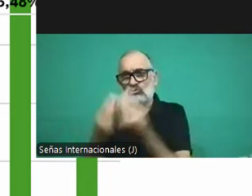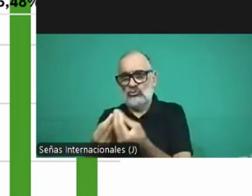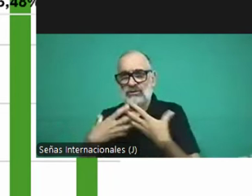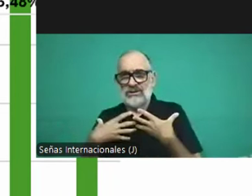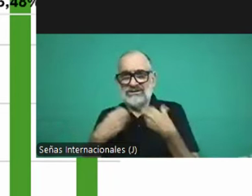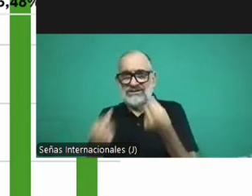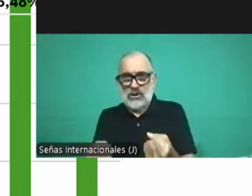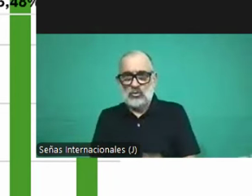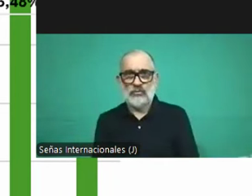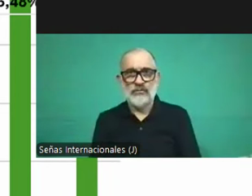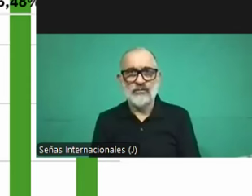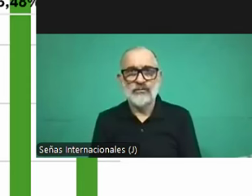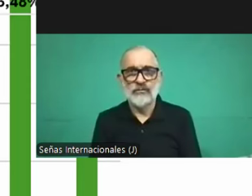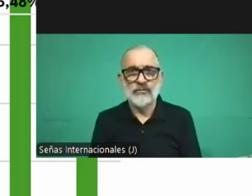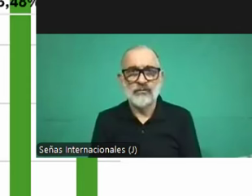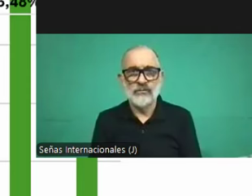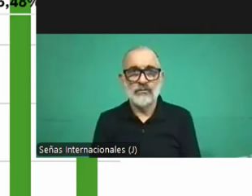health,